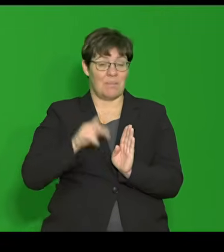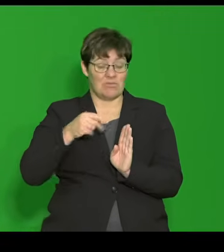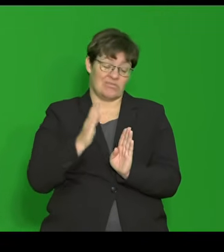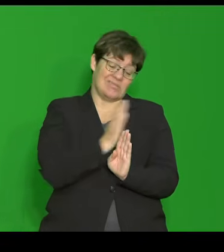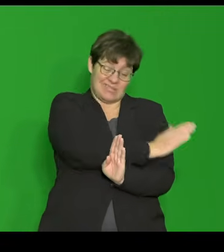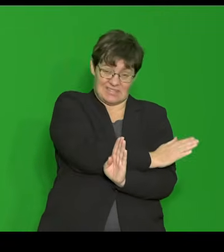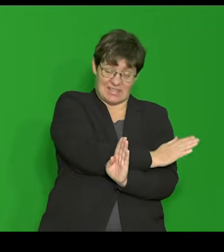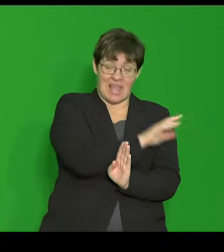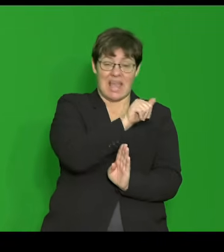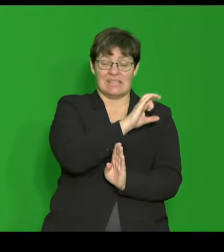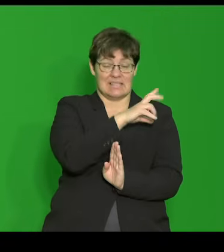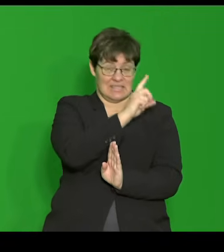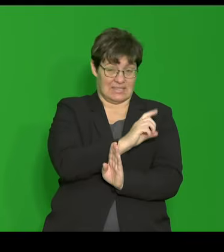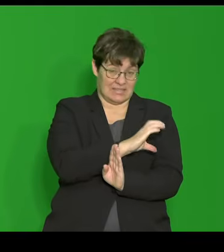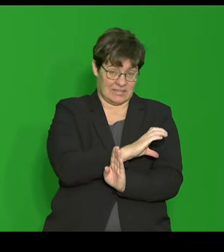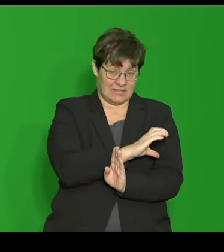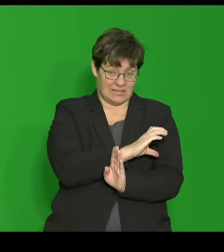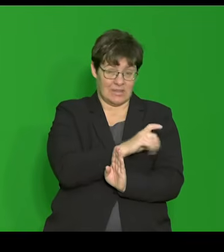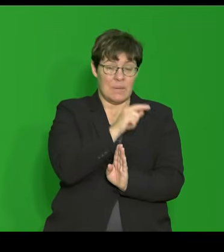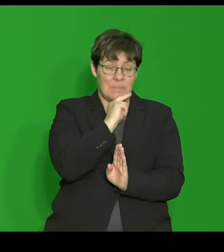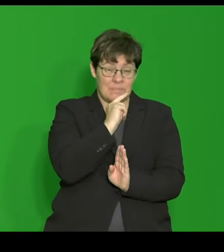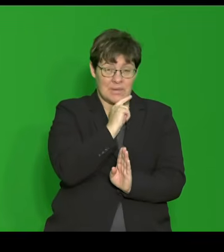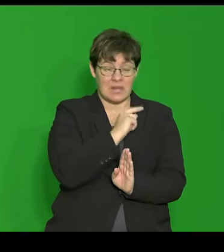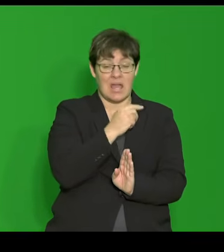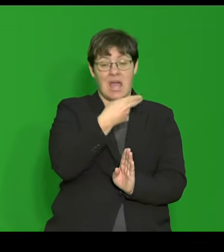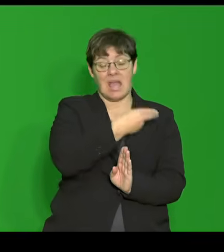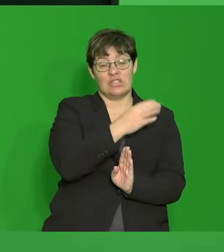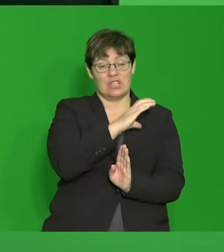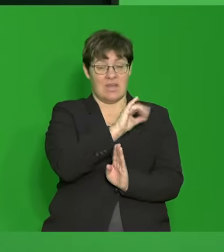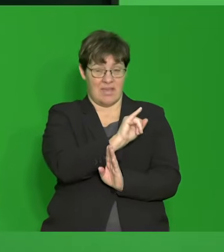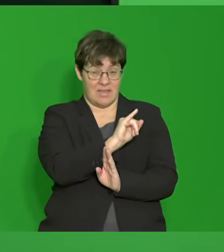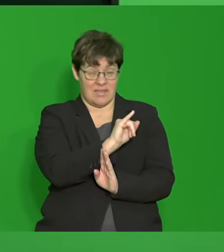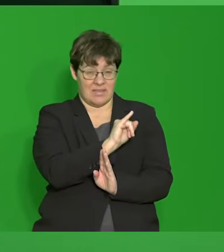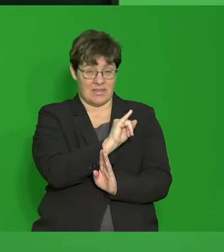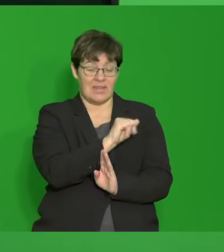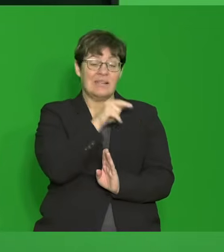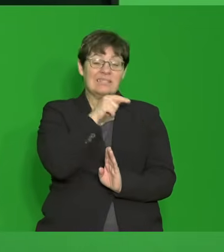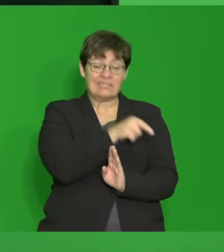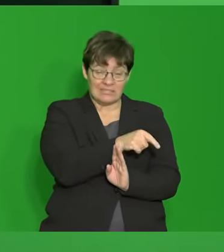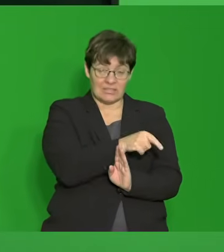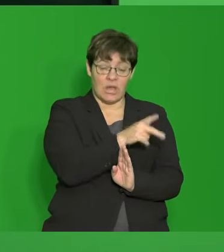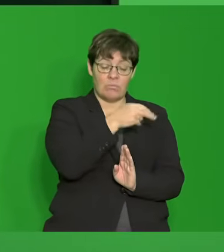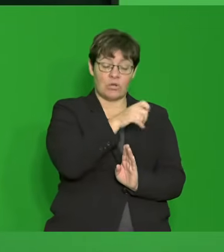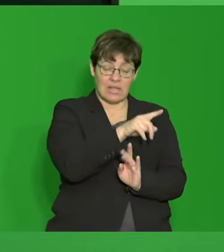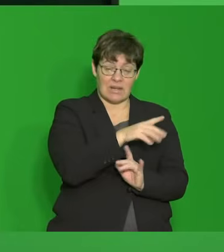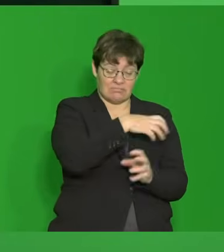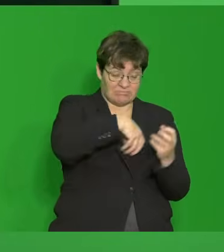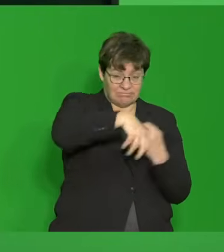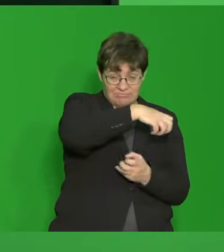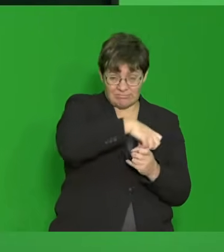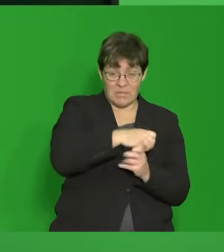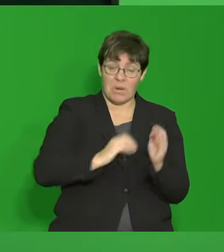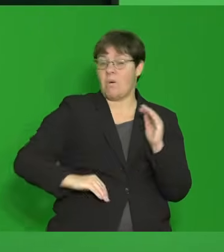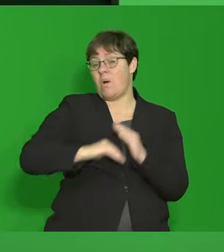is acidic, so the gastric juices producing hydrochloric acid allow for those protein digesting